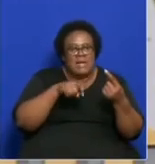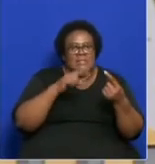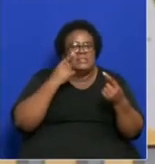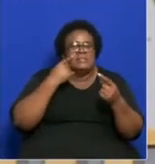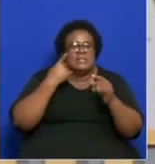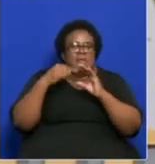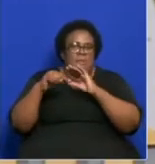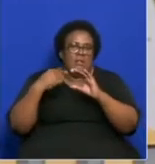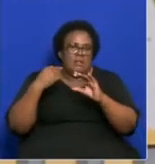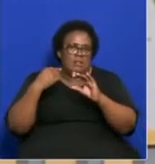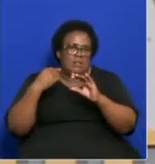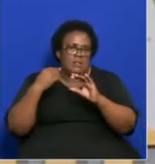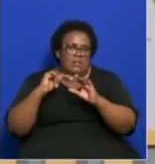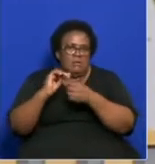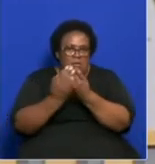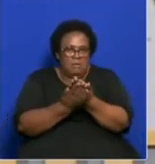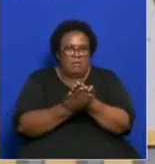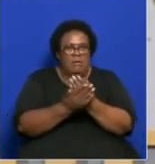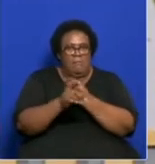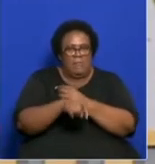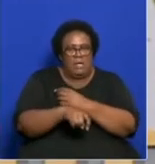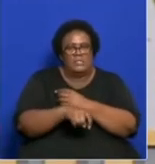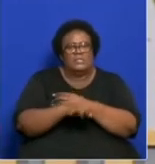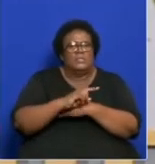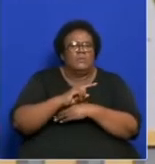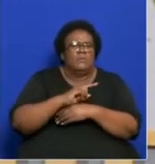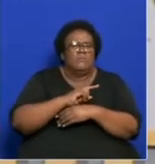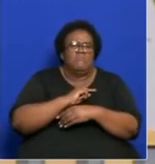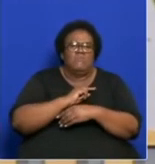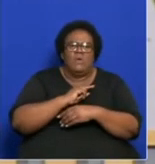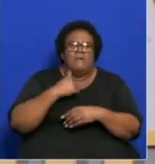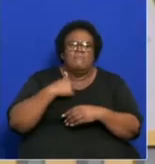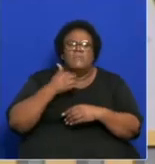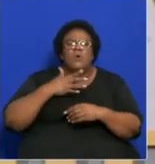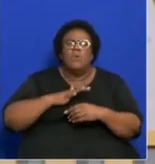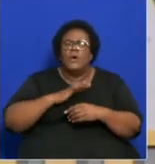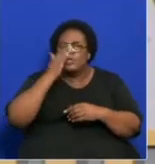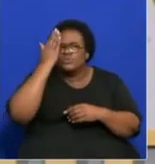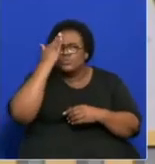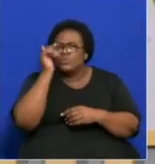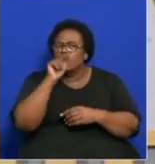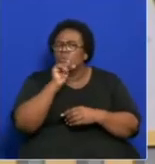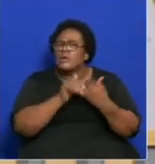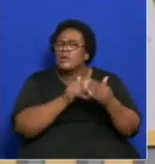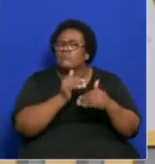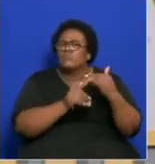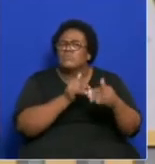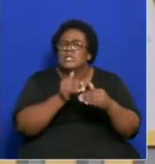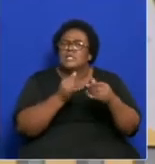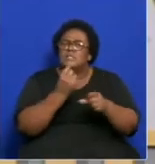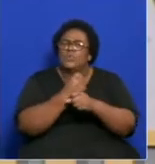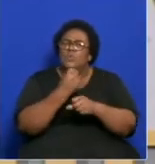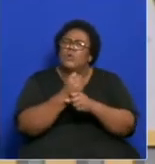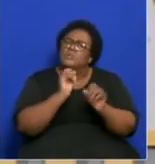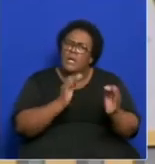As I wanted to know how this process works, they said